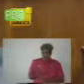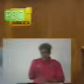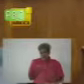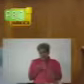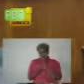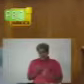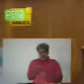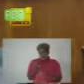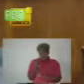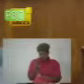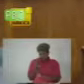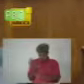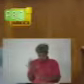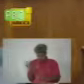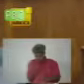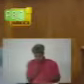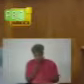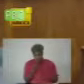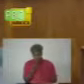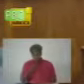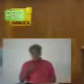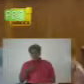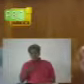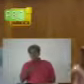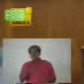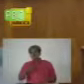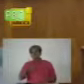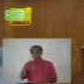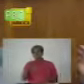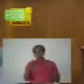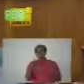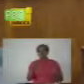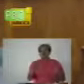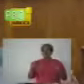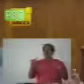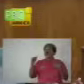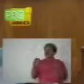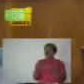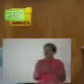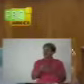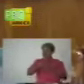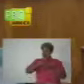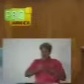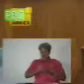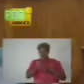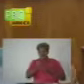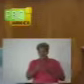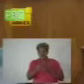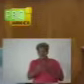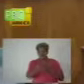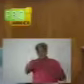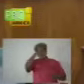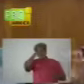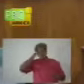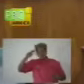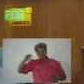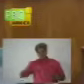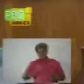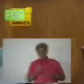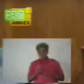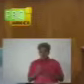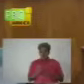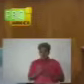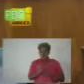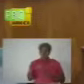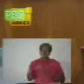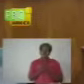negative circumstances, we said we should try making a bond between the father and the child from early